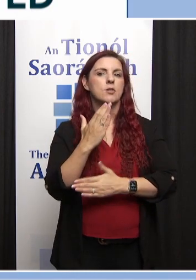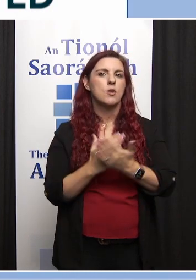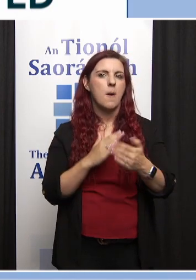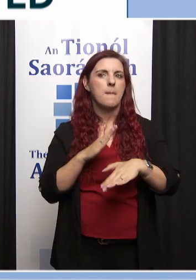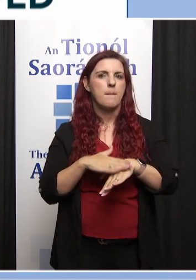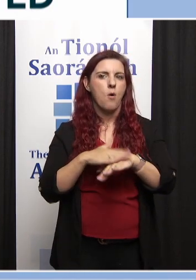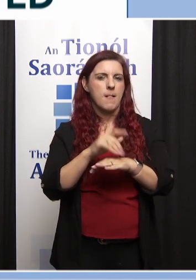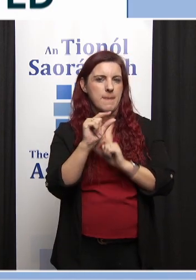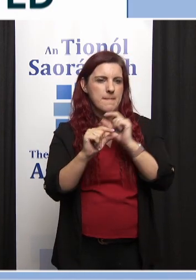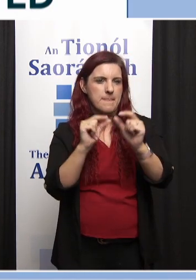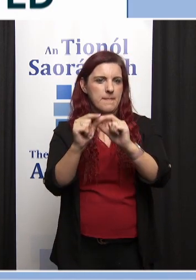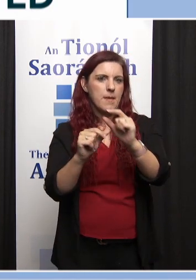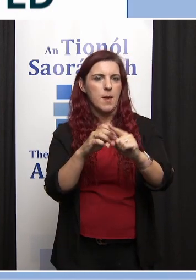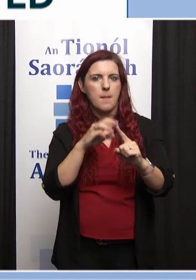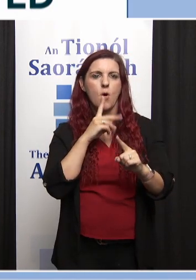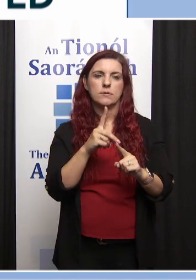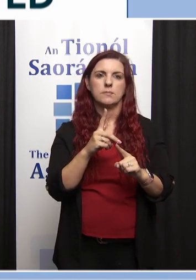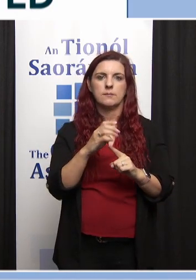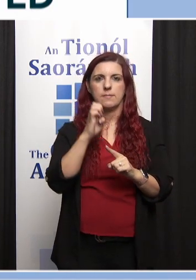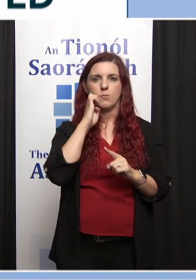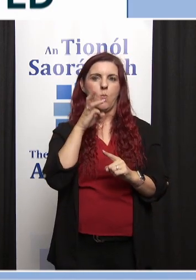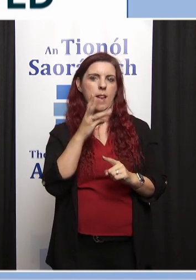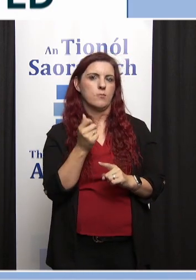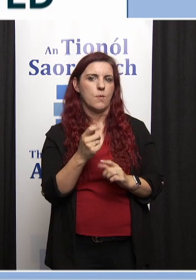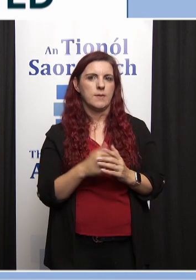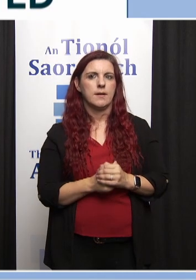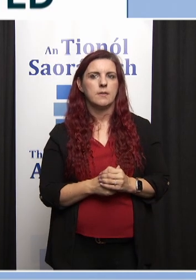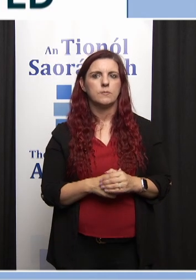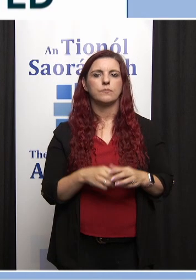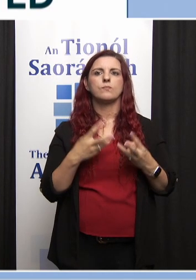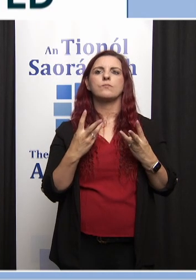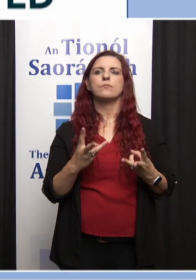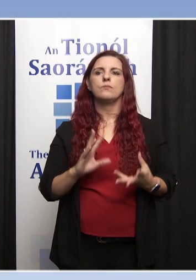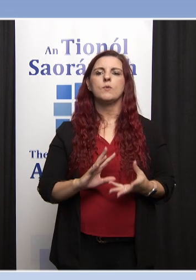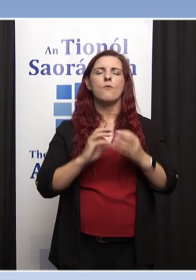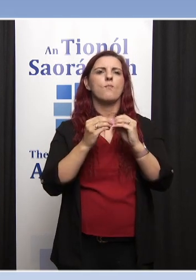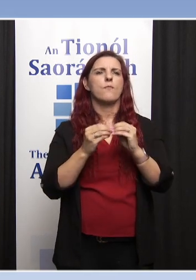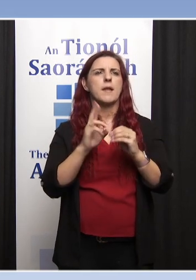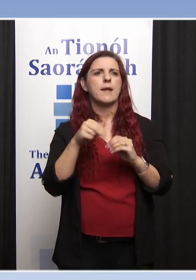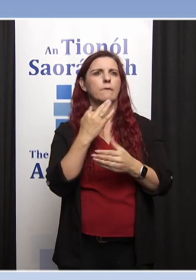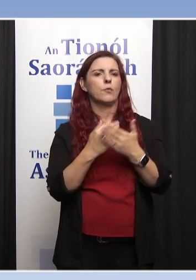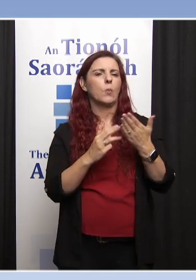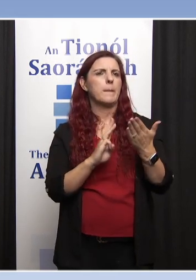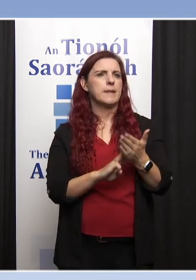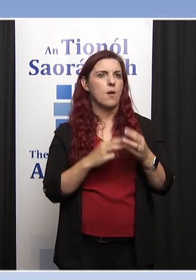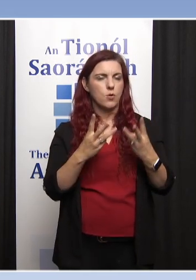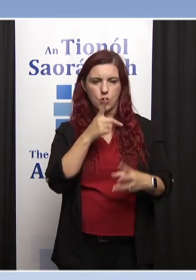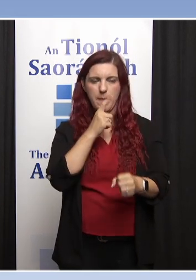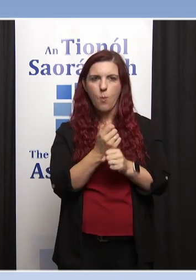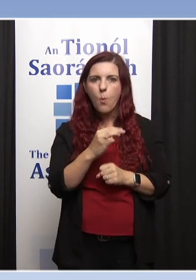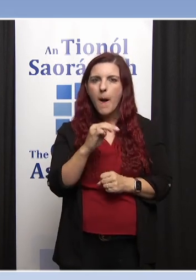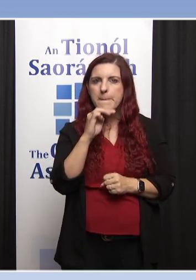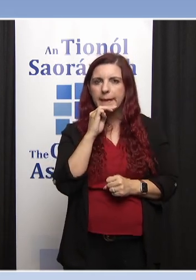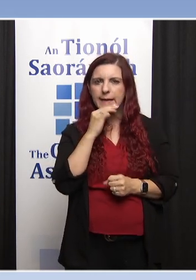twist left in the river. I just want to frame for the next few moments the process and where